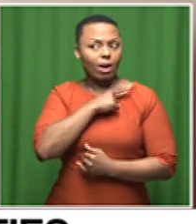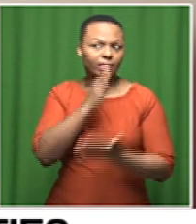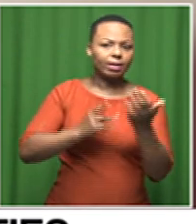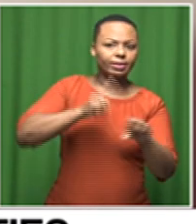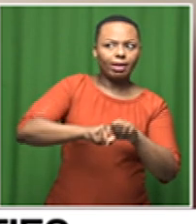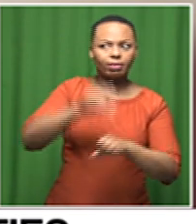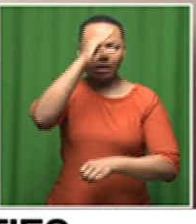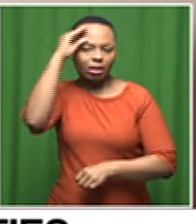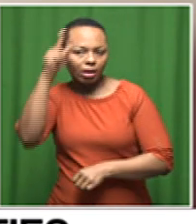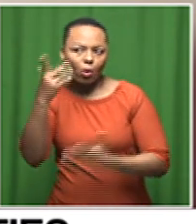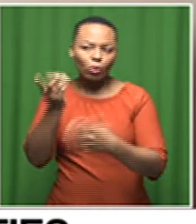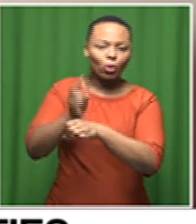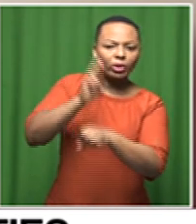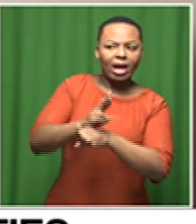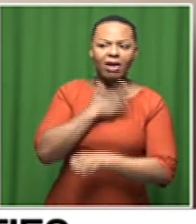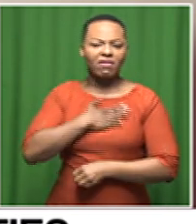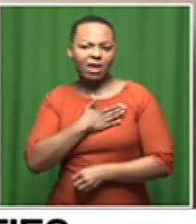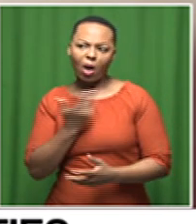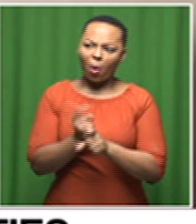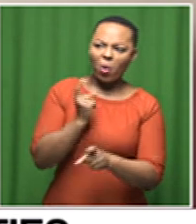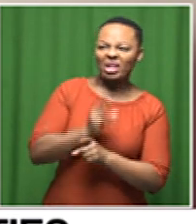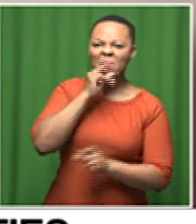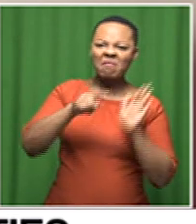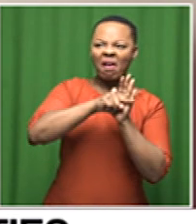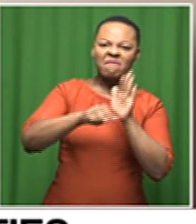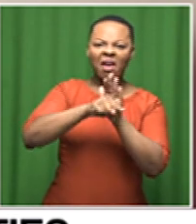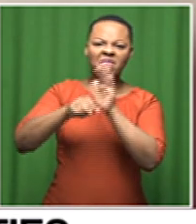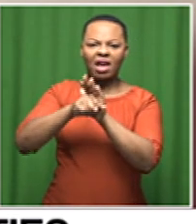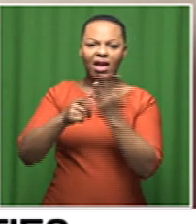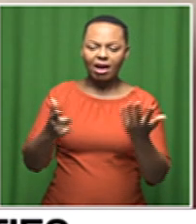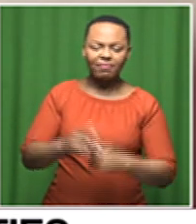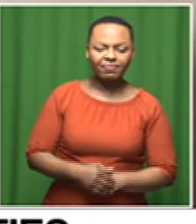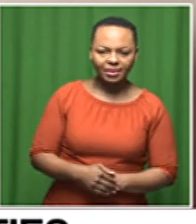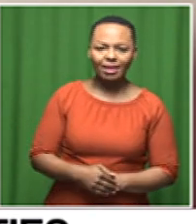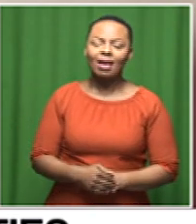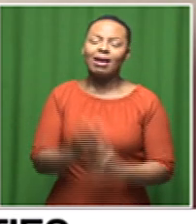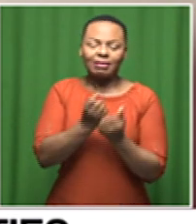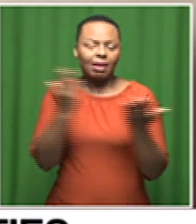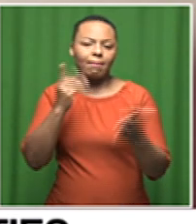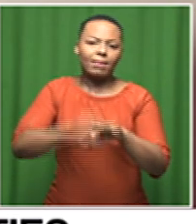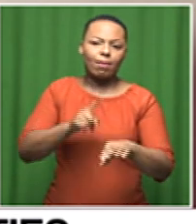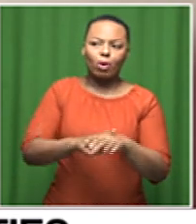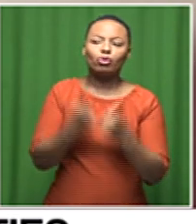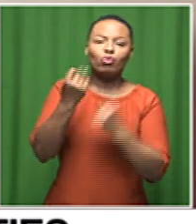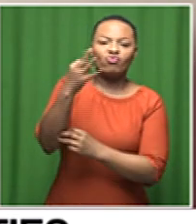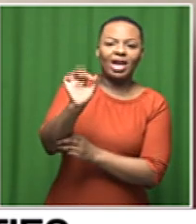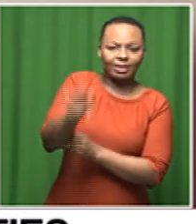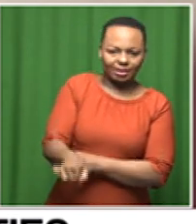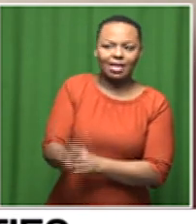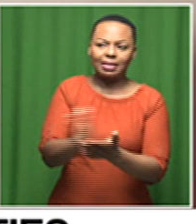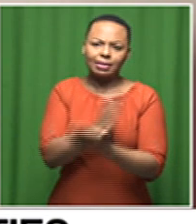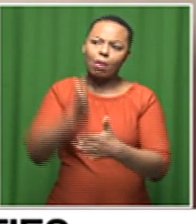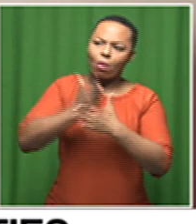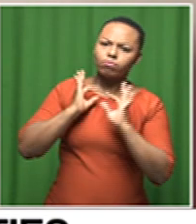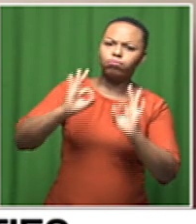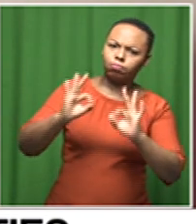healthcare workers feel like we are always speaking negatively about them. There are people who are doing right, even in the public